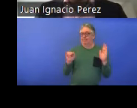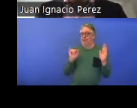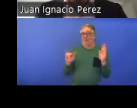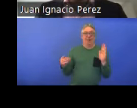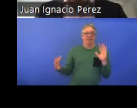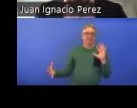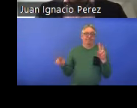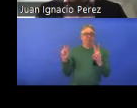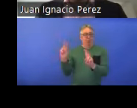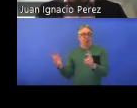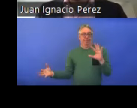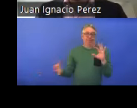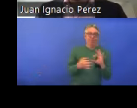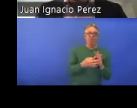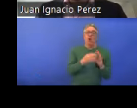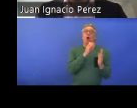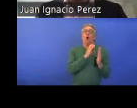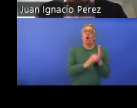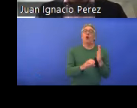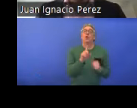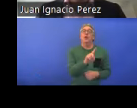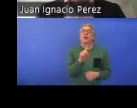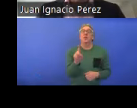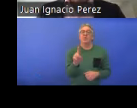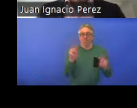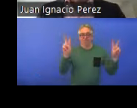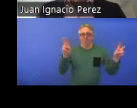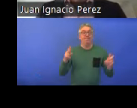on situations of risk and humanitarian emergencies.